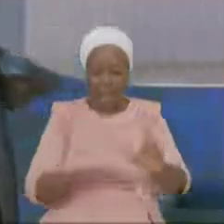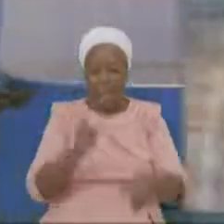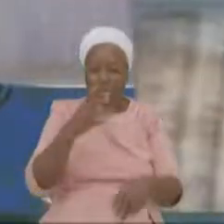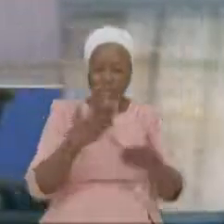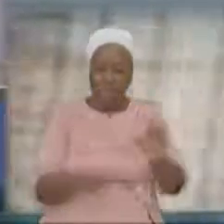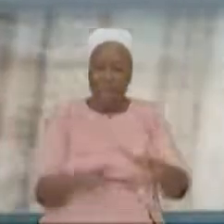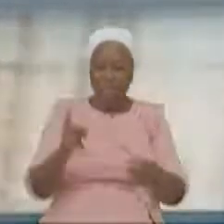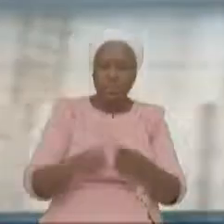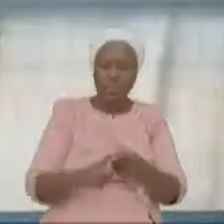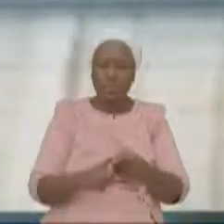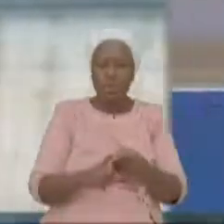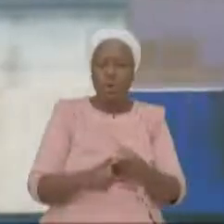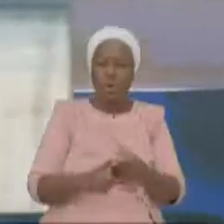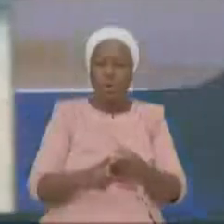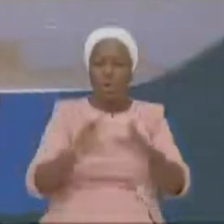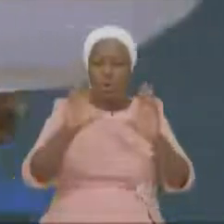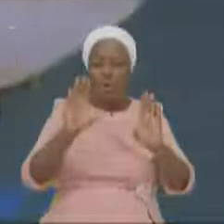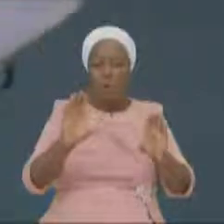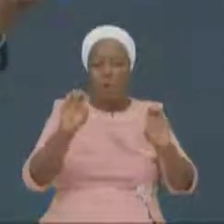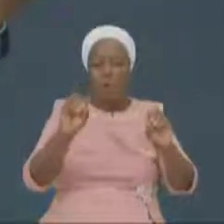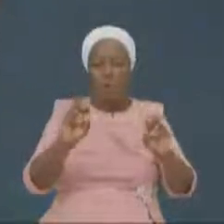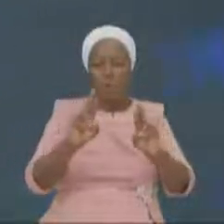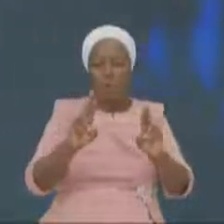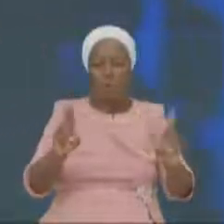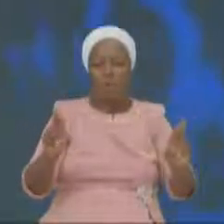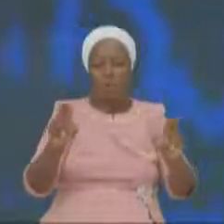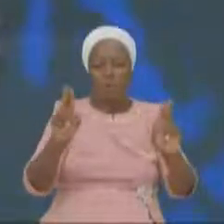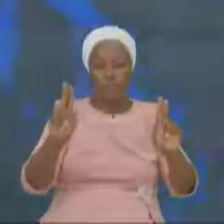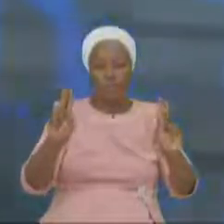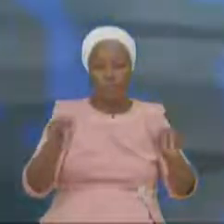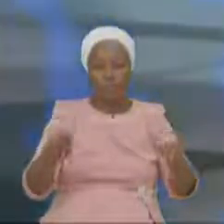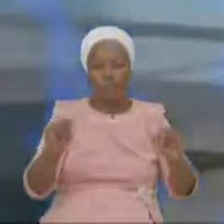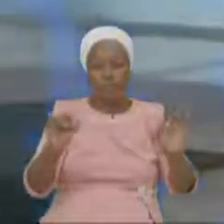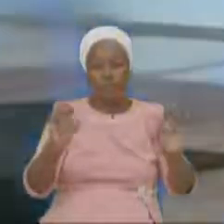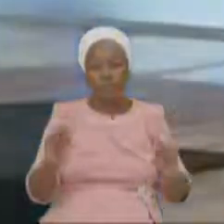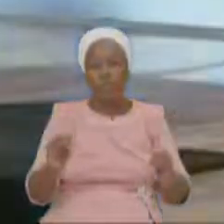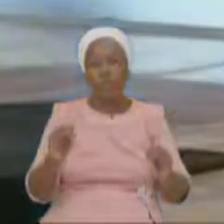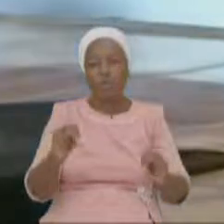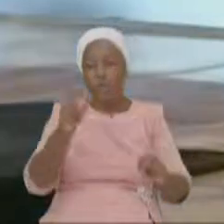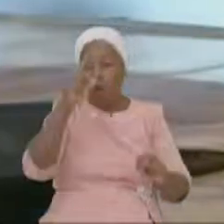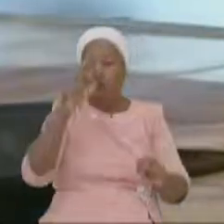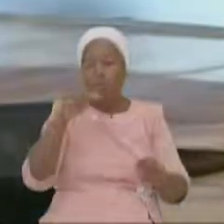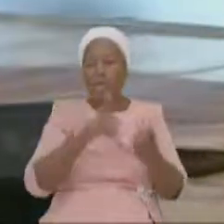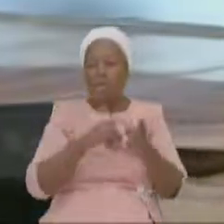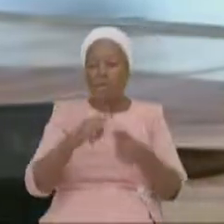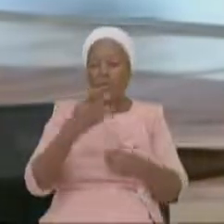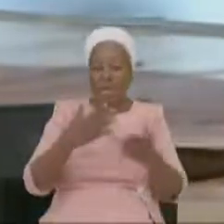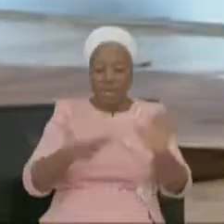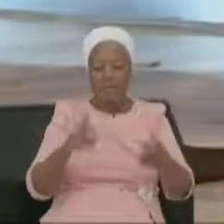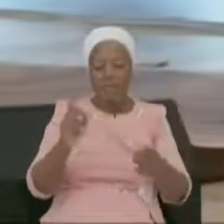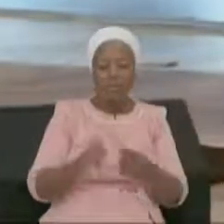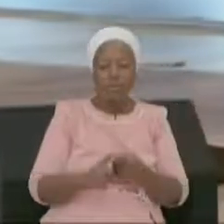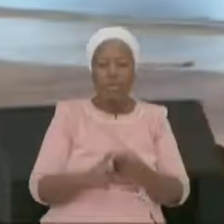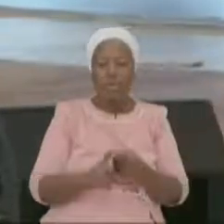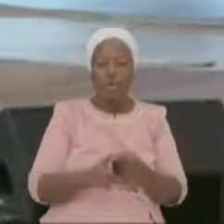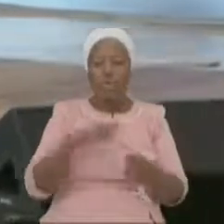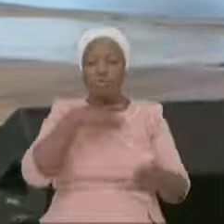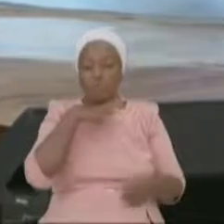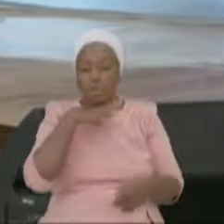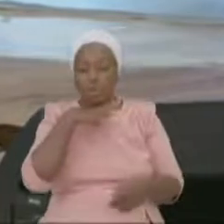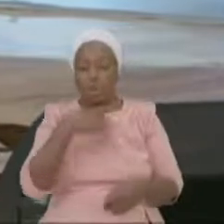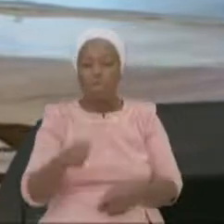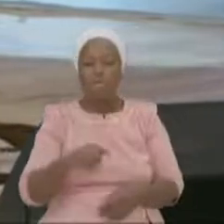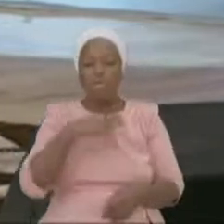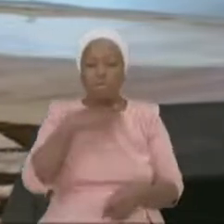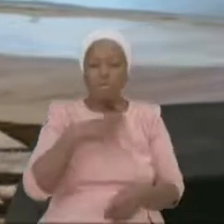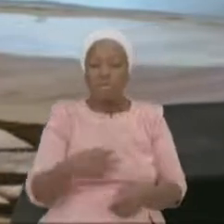You are dead to corruption. You are dead to pollution. The corruption of the world, they don't